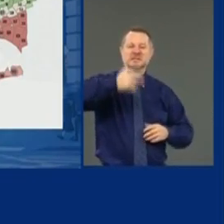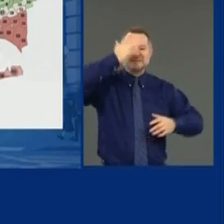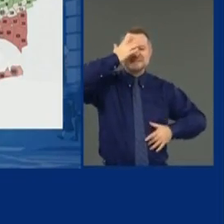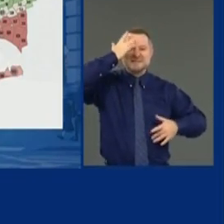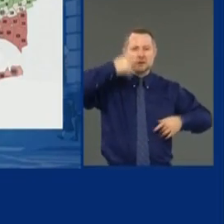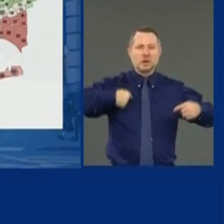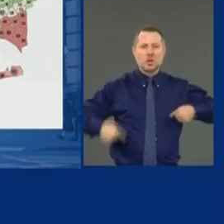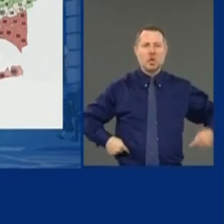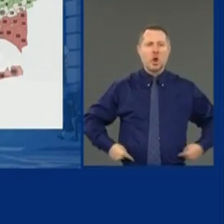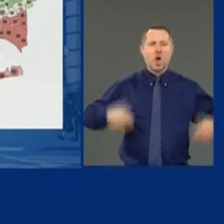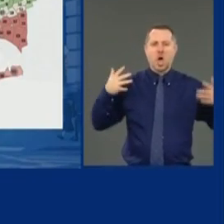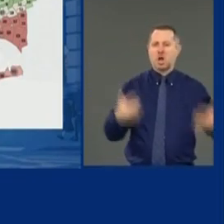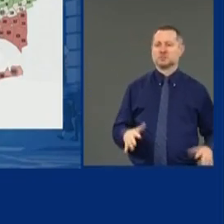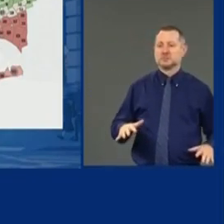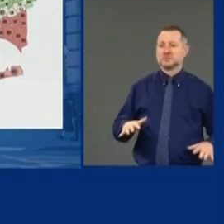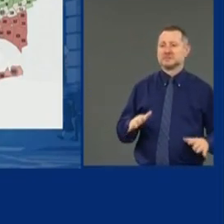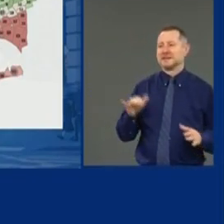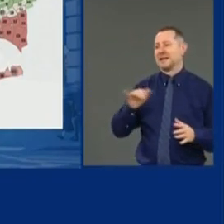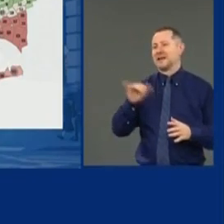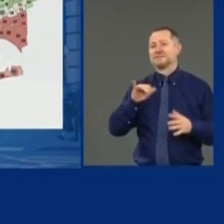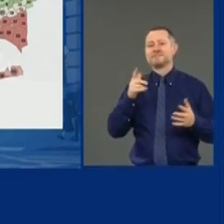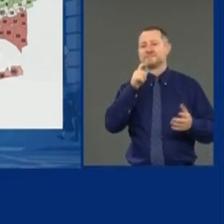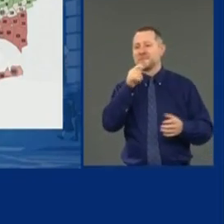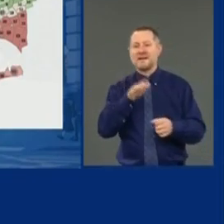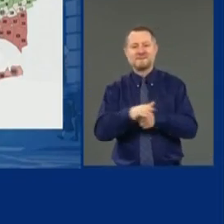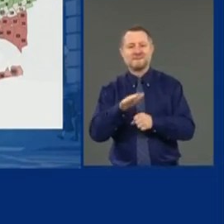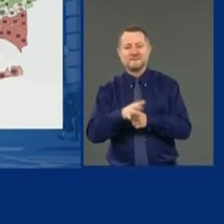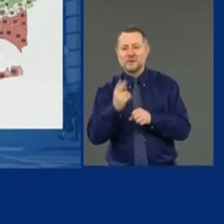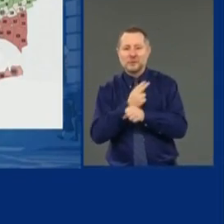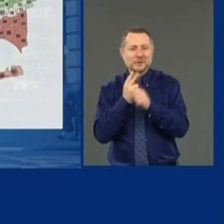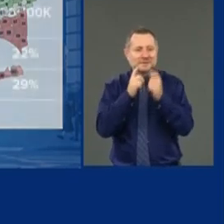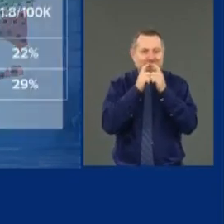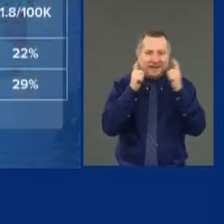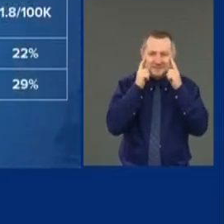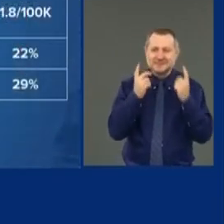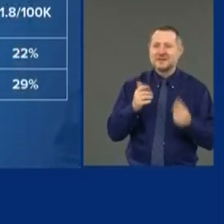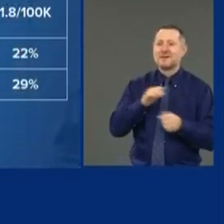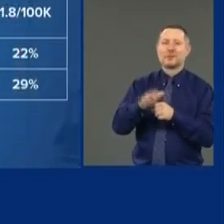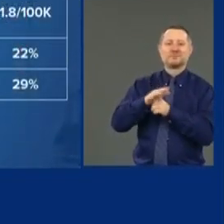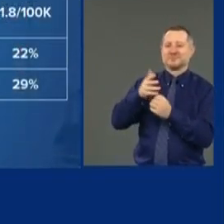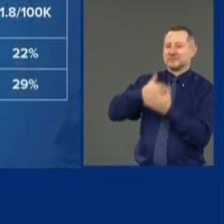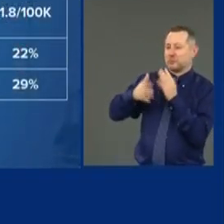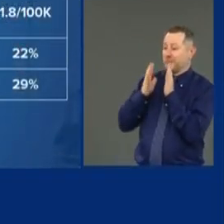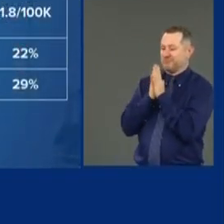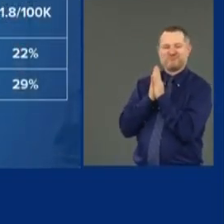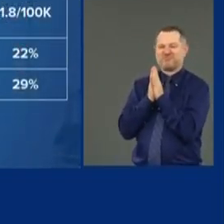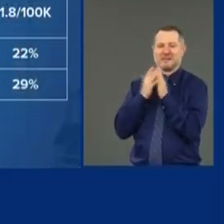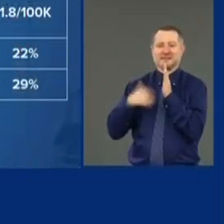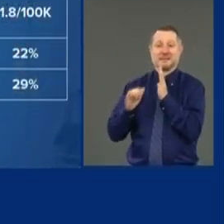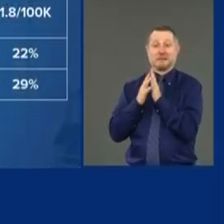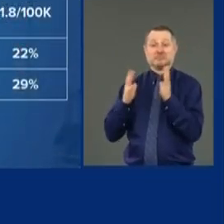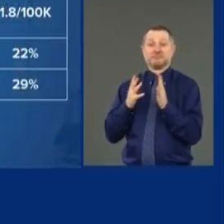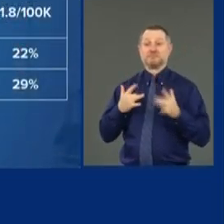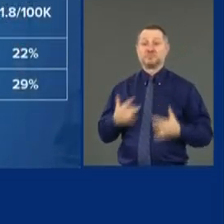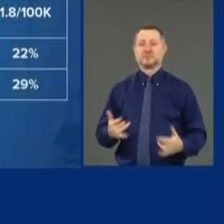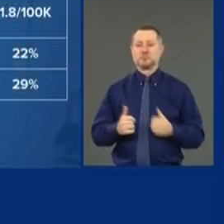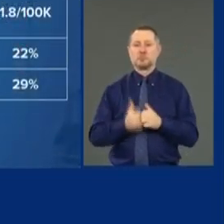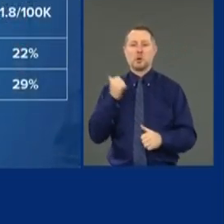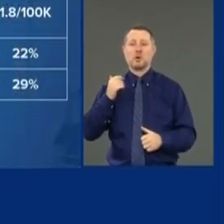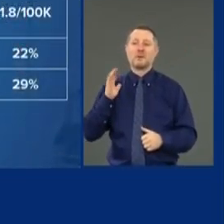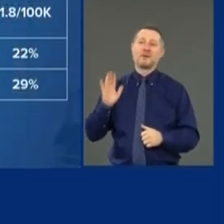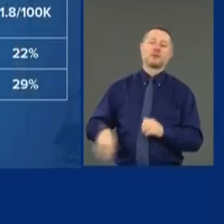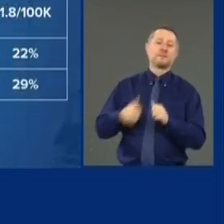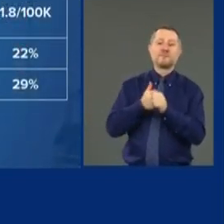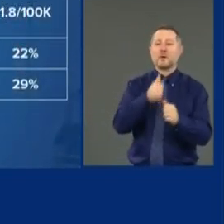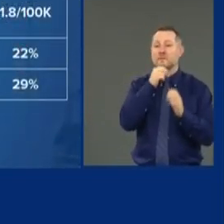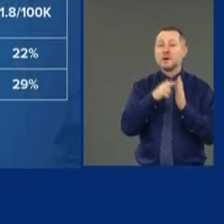and lack of masks, social distancing, particularly with younger people. If you look at the testing results,